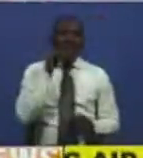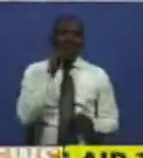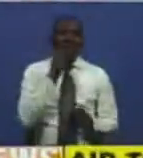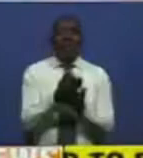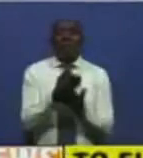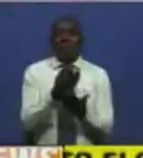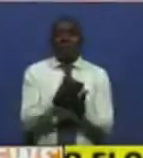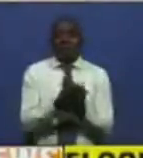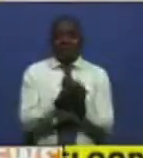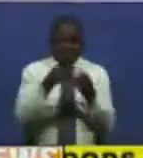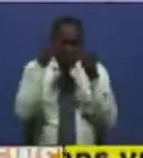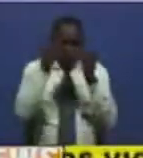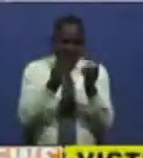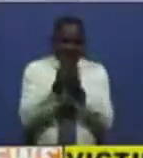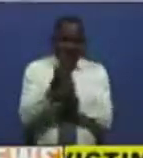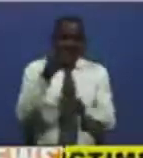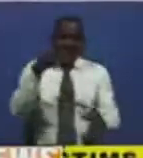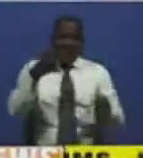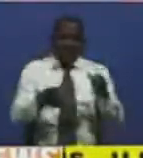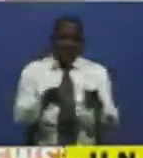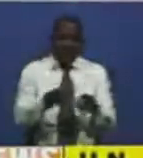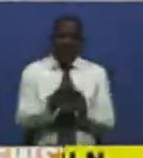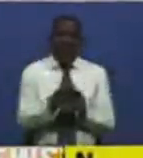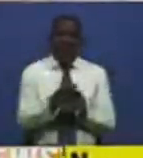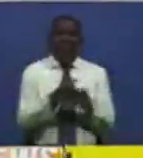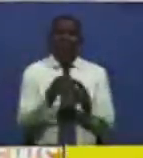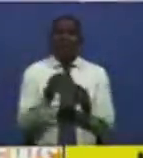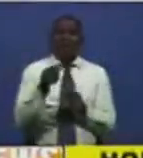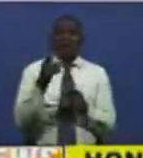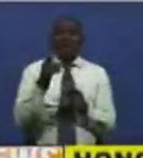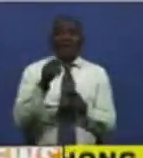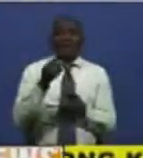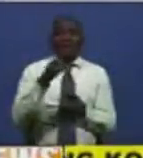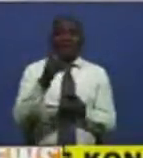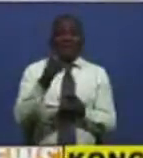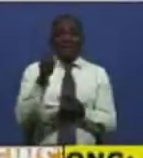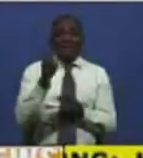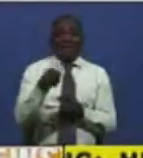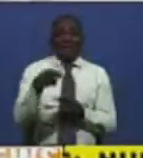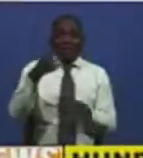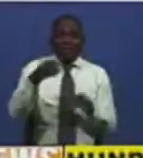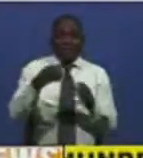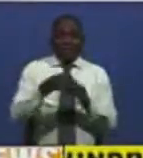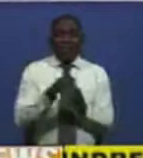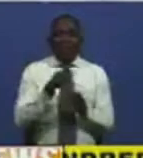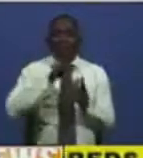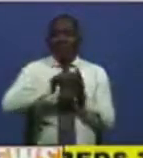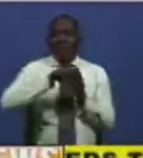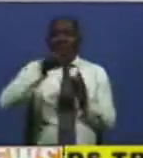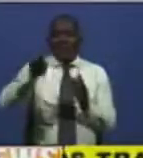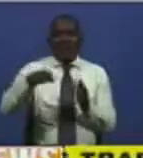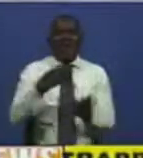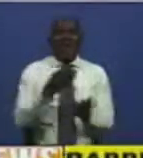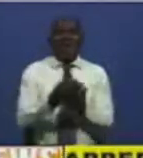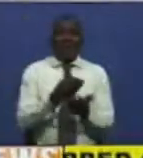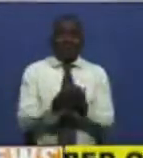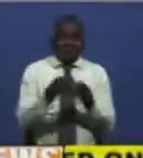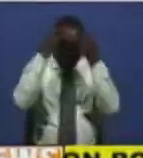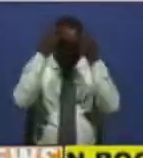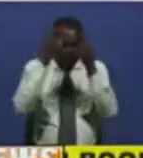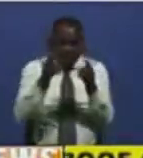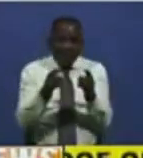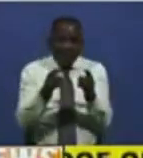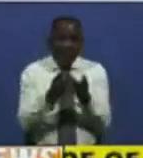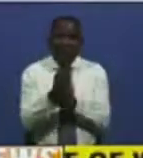the ruling by the Circuit Court, but on December 1, the High Court dismissed her appeal to have the decision by